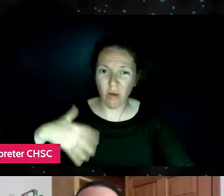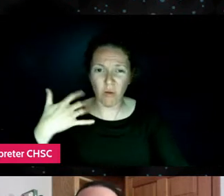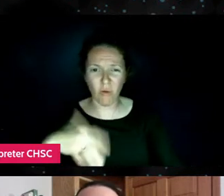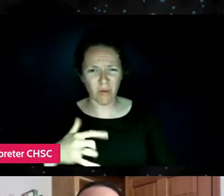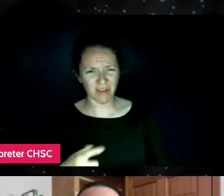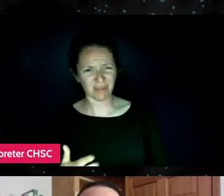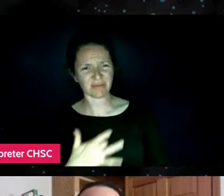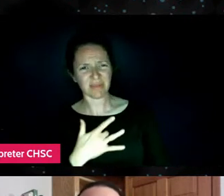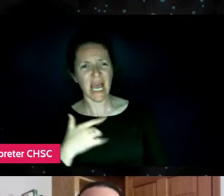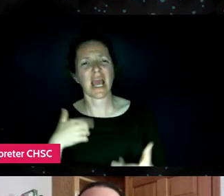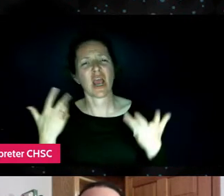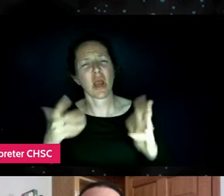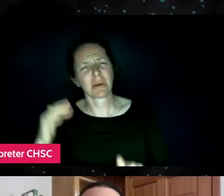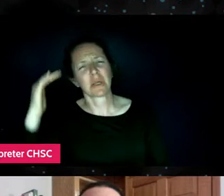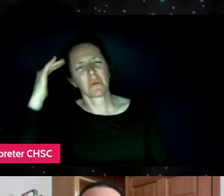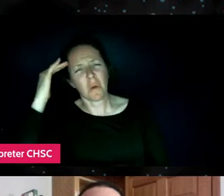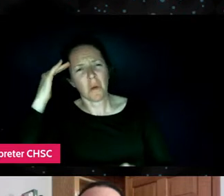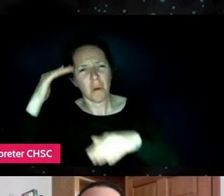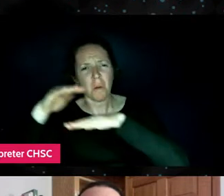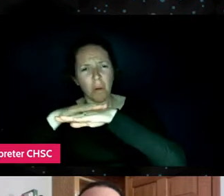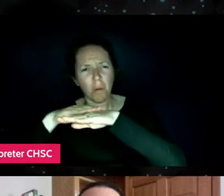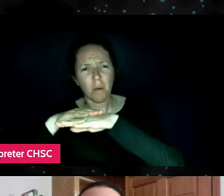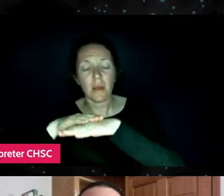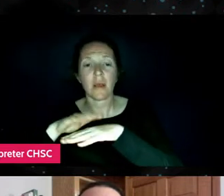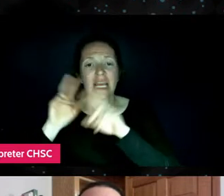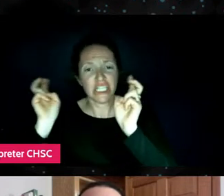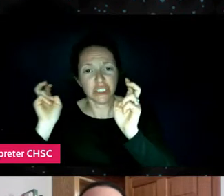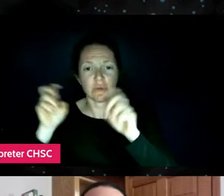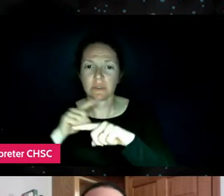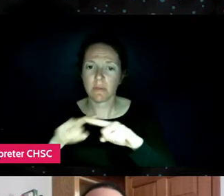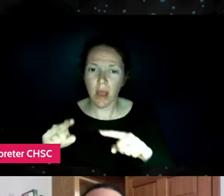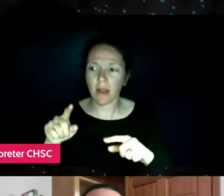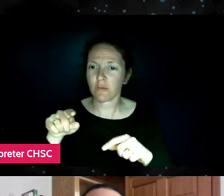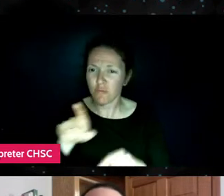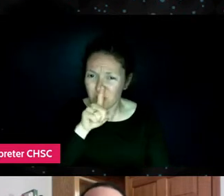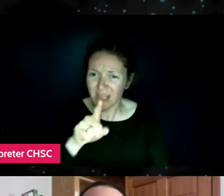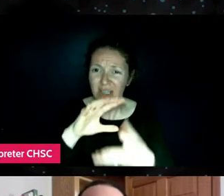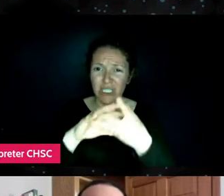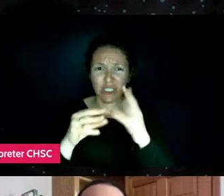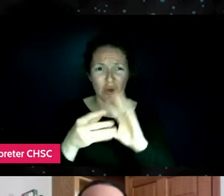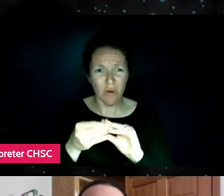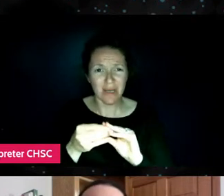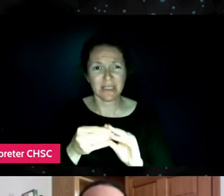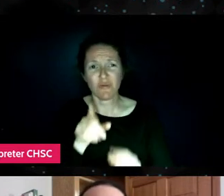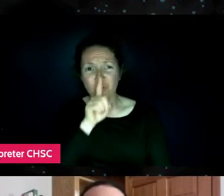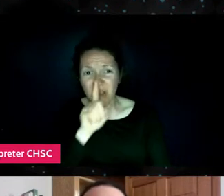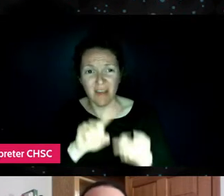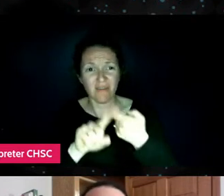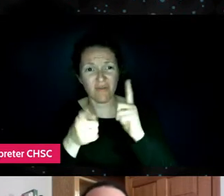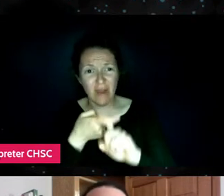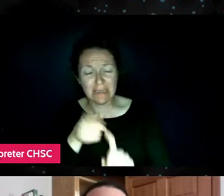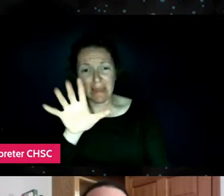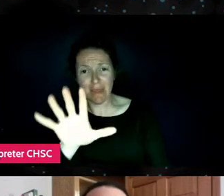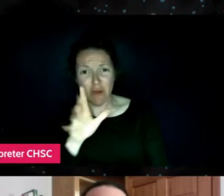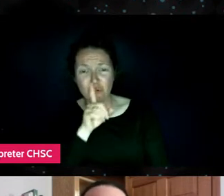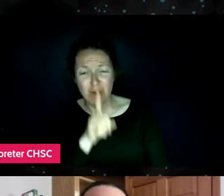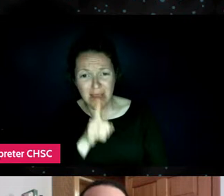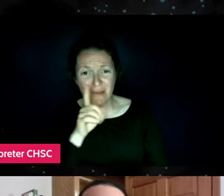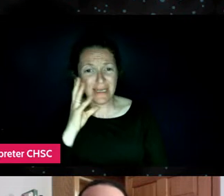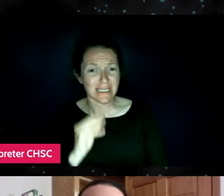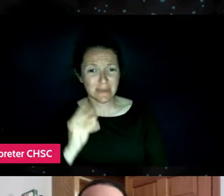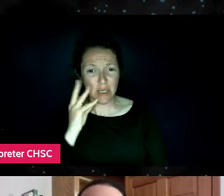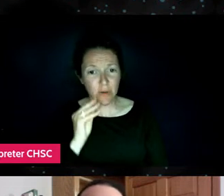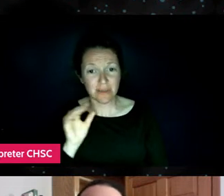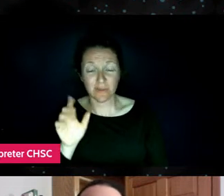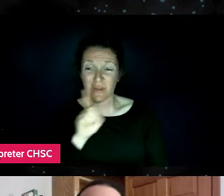who was already familiar with those issues, those stories, you know, of these people who'd become my friends, and a little bit like